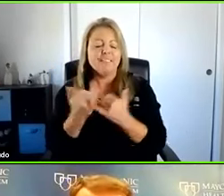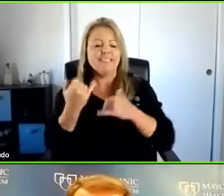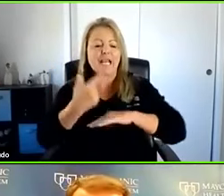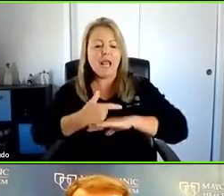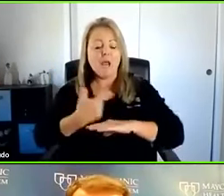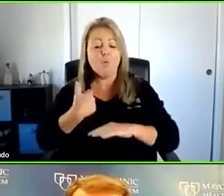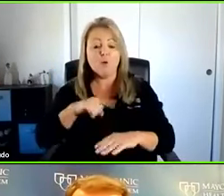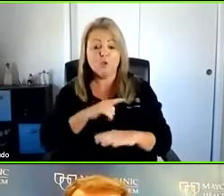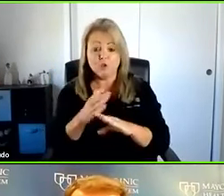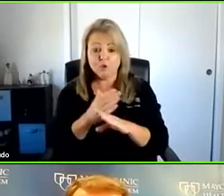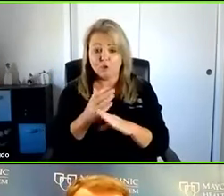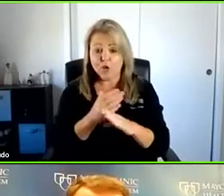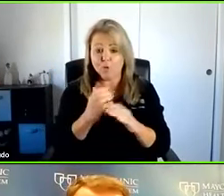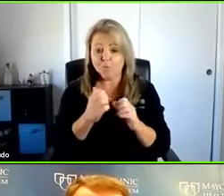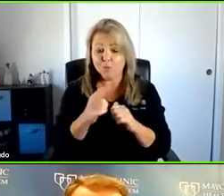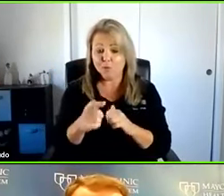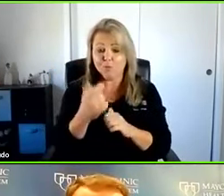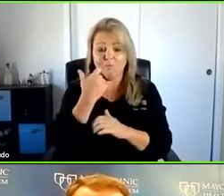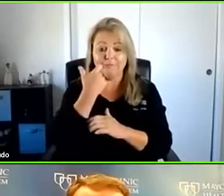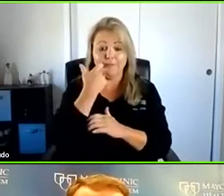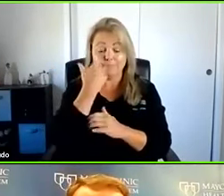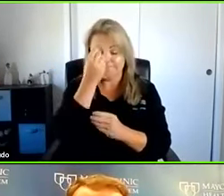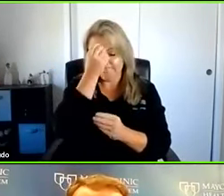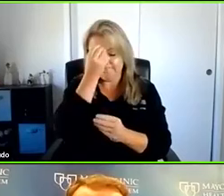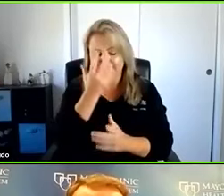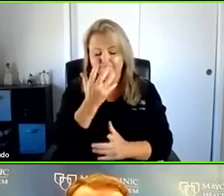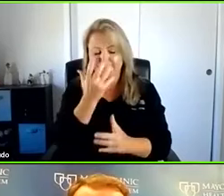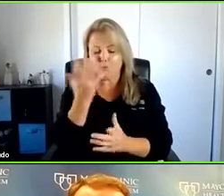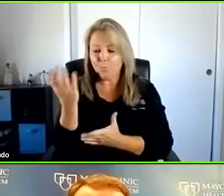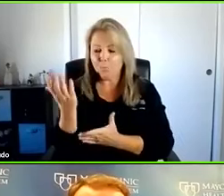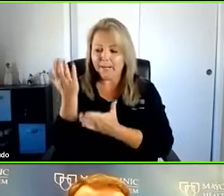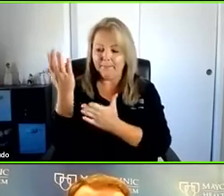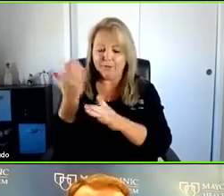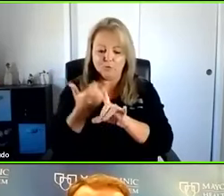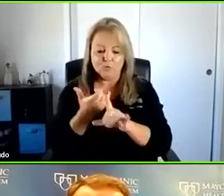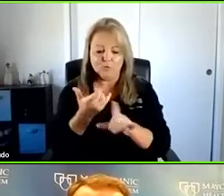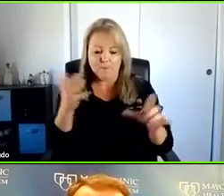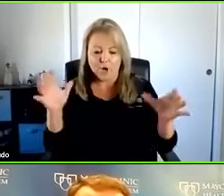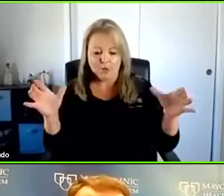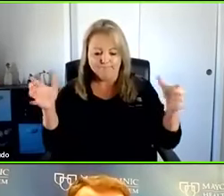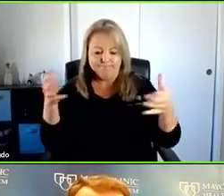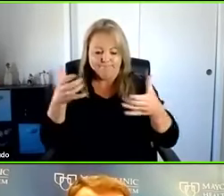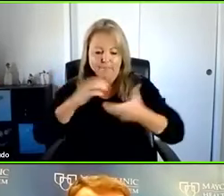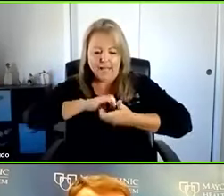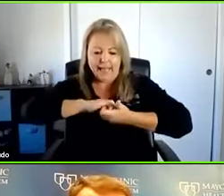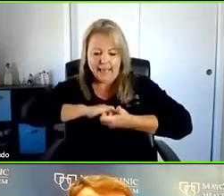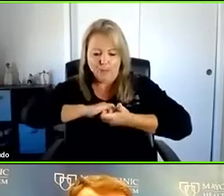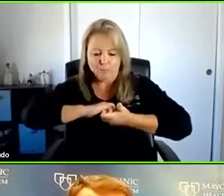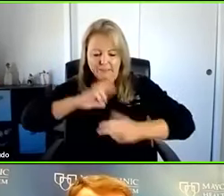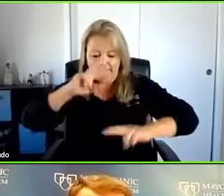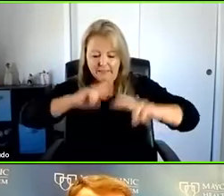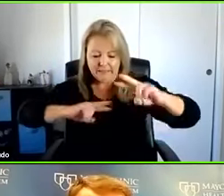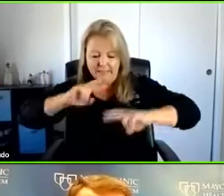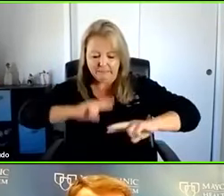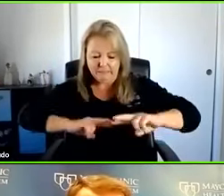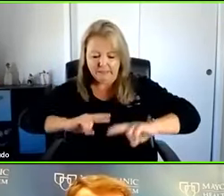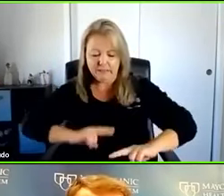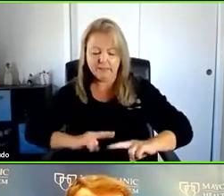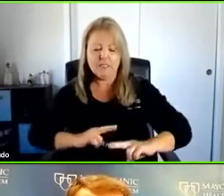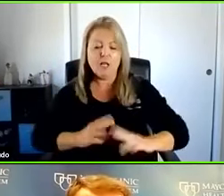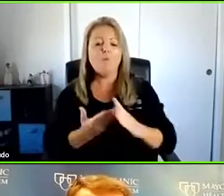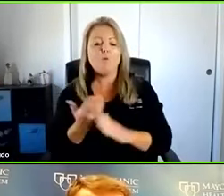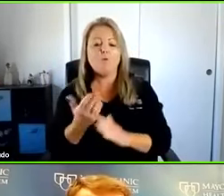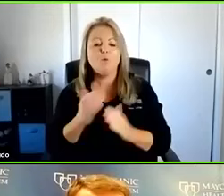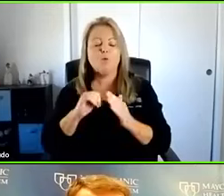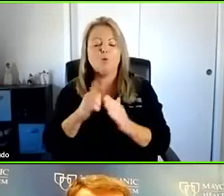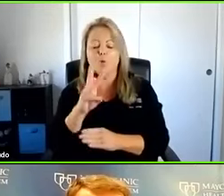you the latest data and recommendations from our collaborative assessment, and we'll walk through our new web resource,